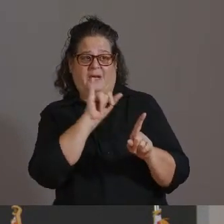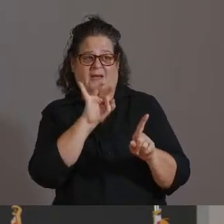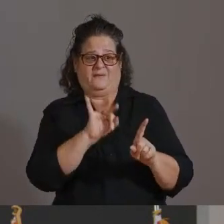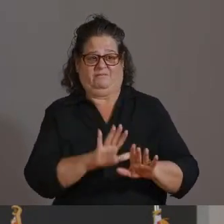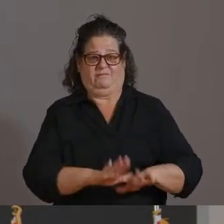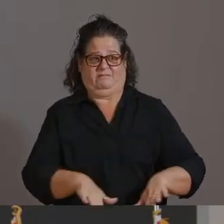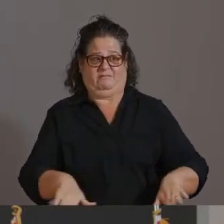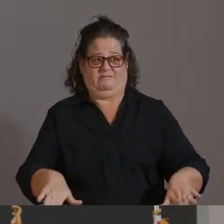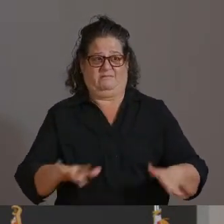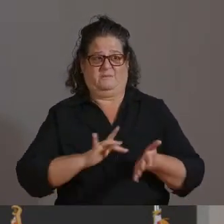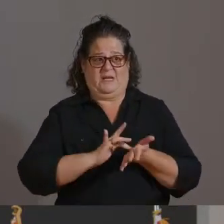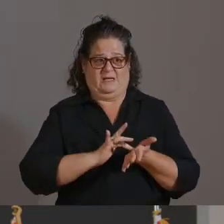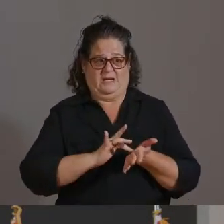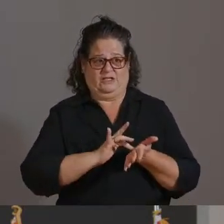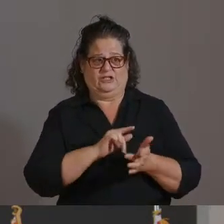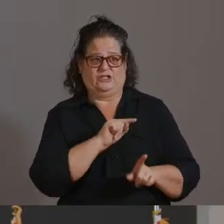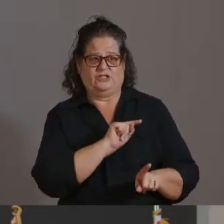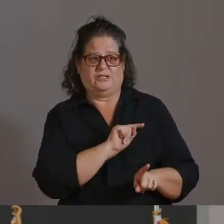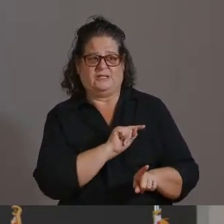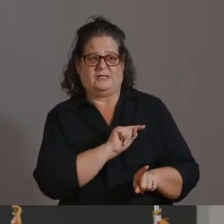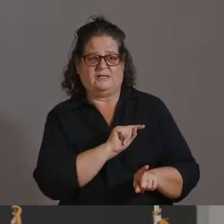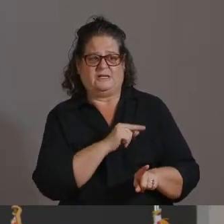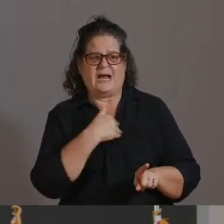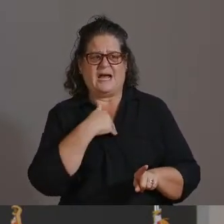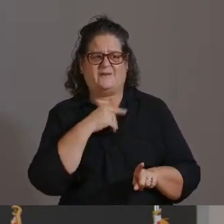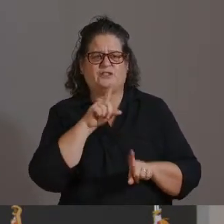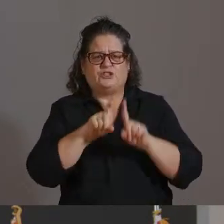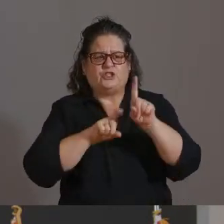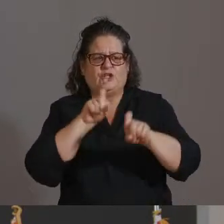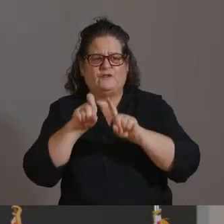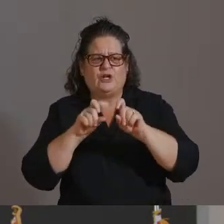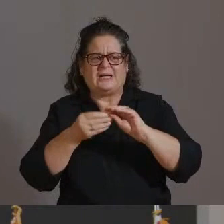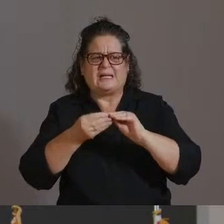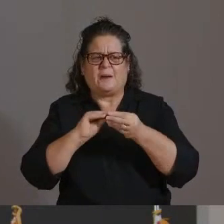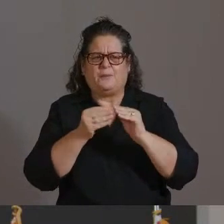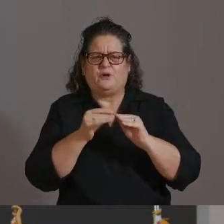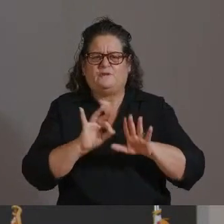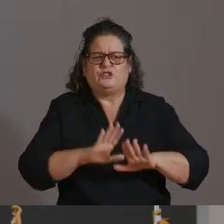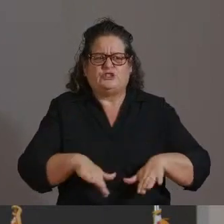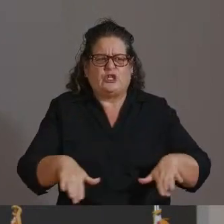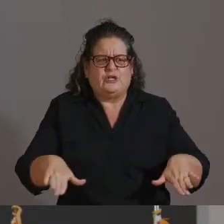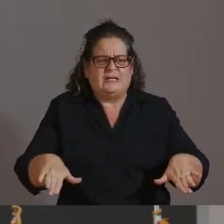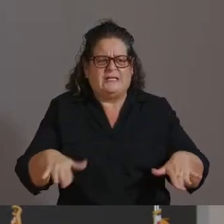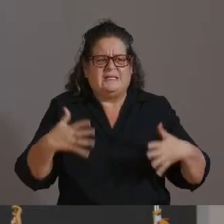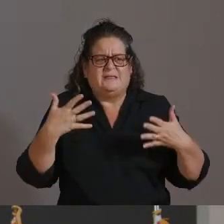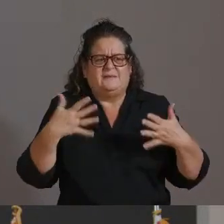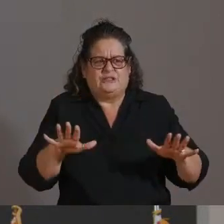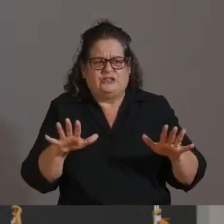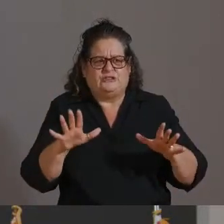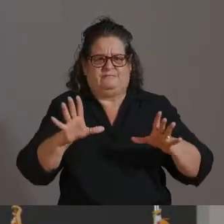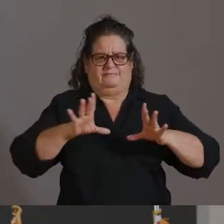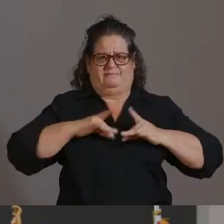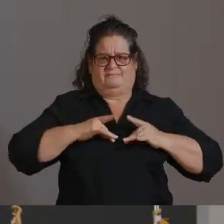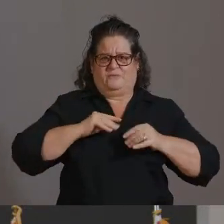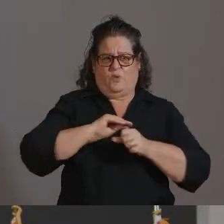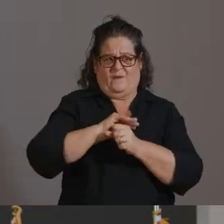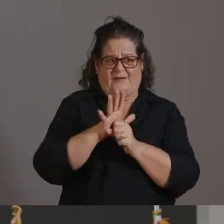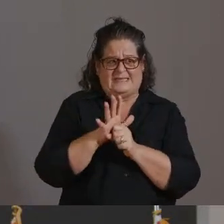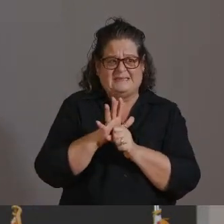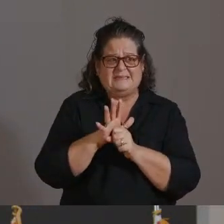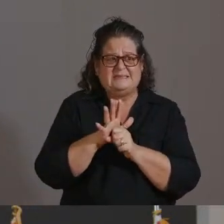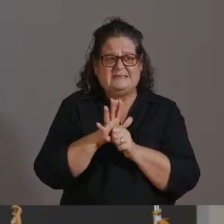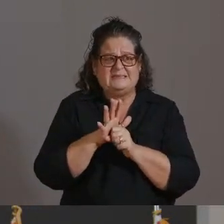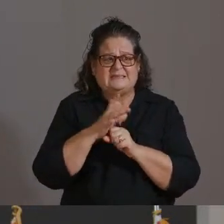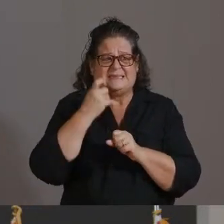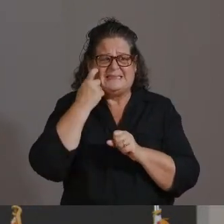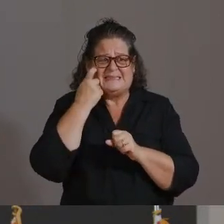the number of children and teenagers across the country who have contracted coronavirus. Their latest survey came out 10